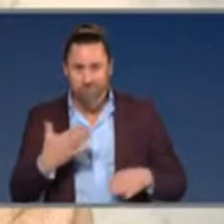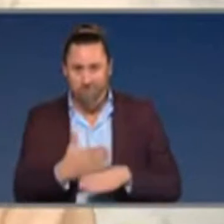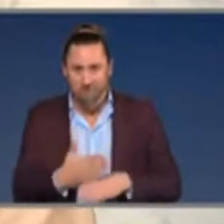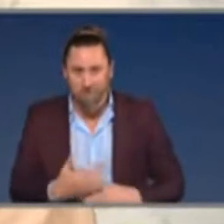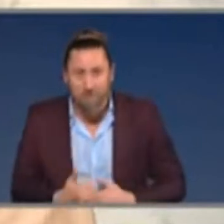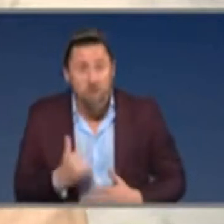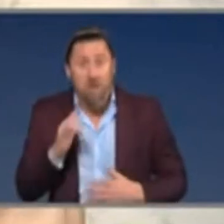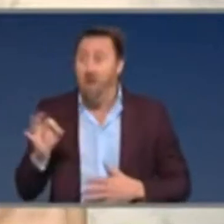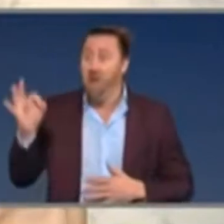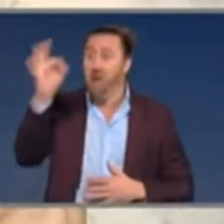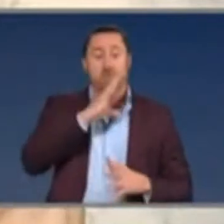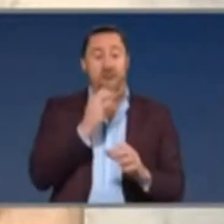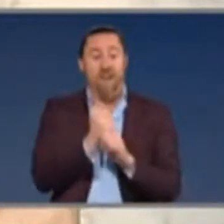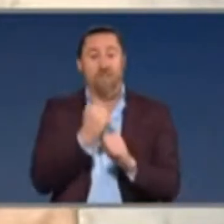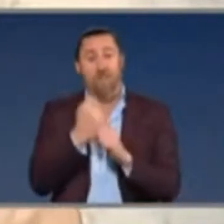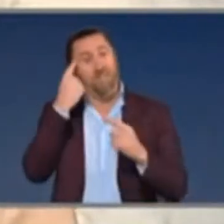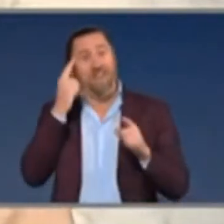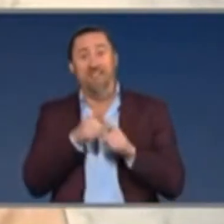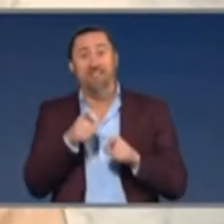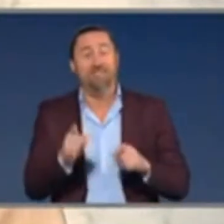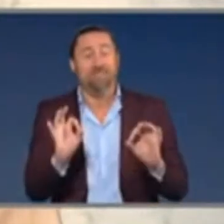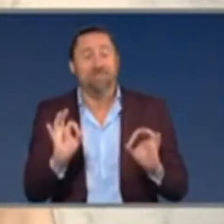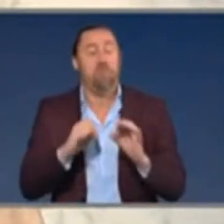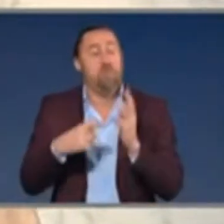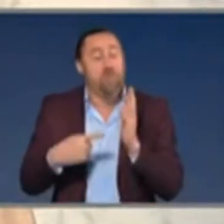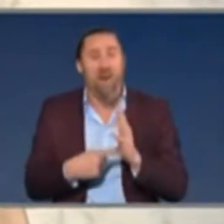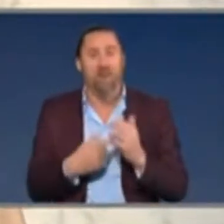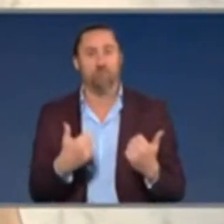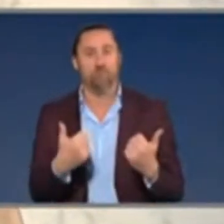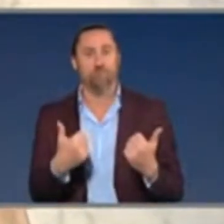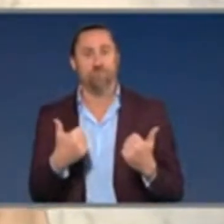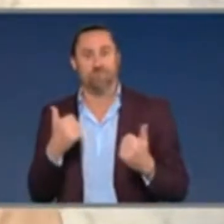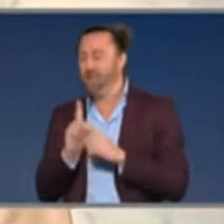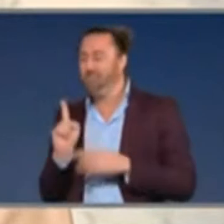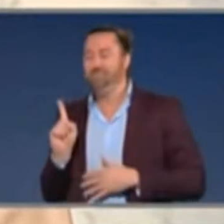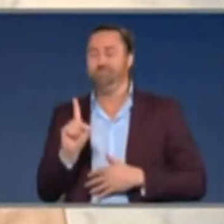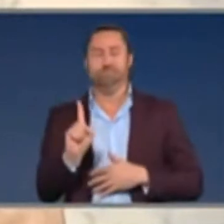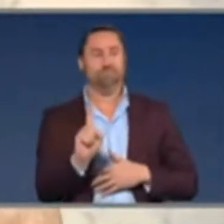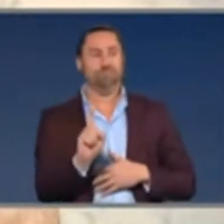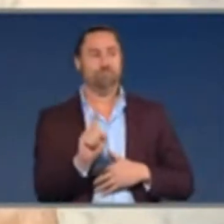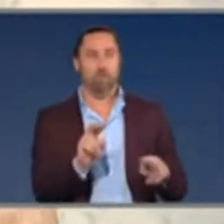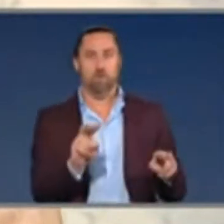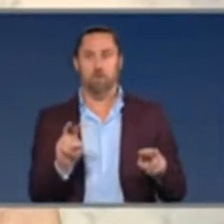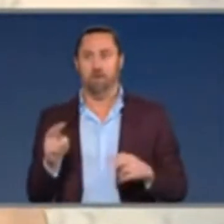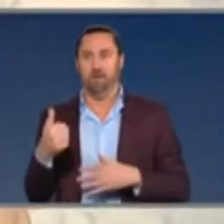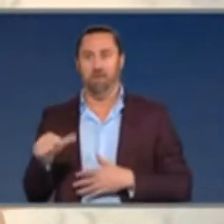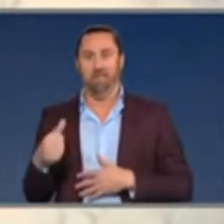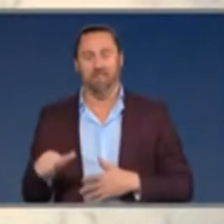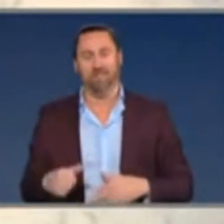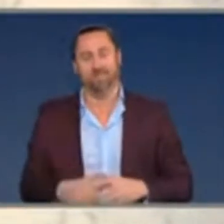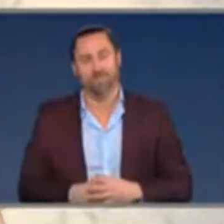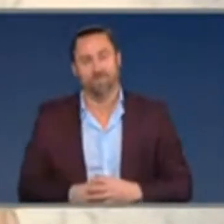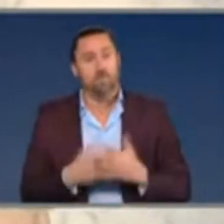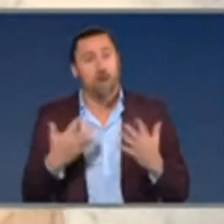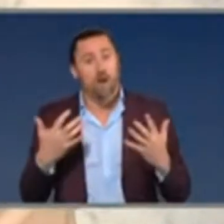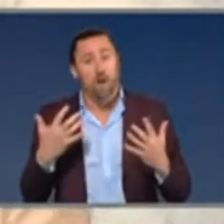no government did, but maybe that was a good thing at the time. Today, we now